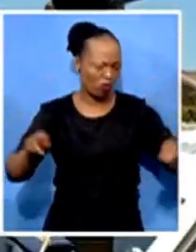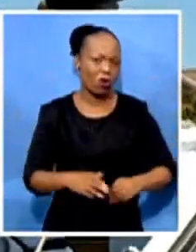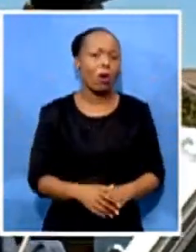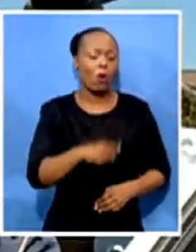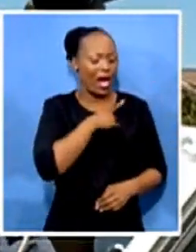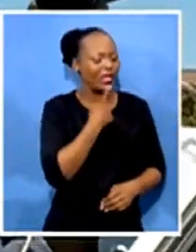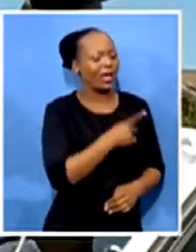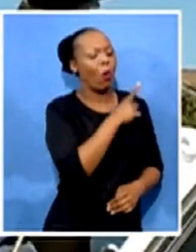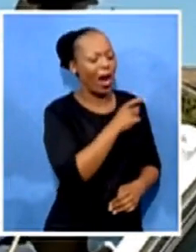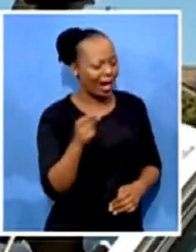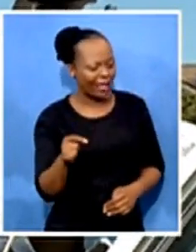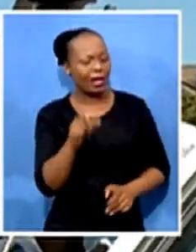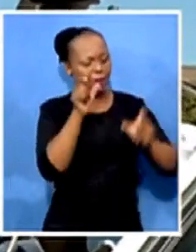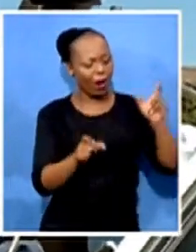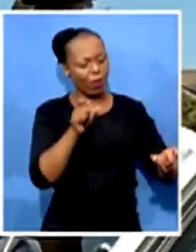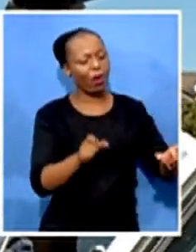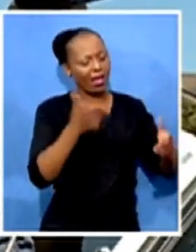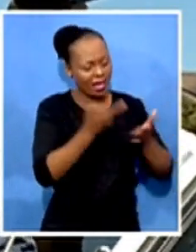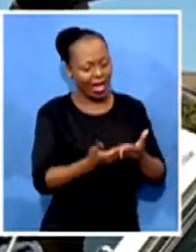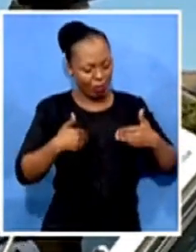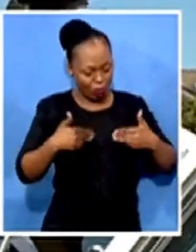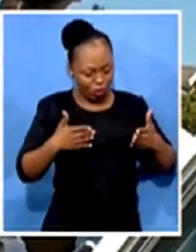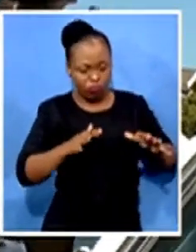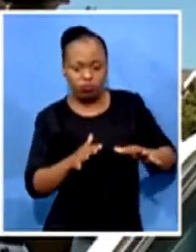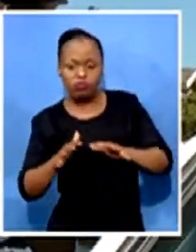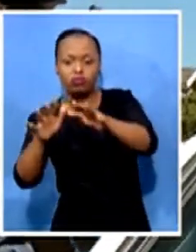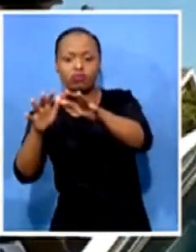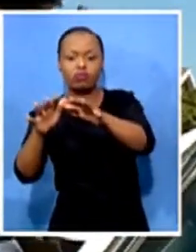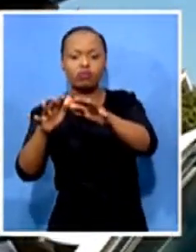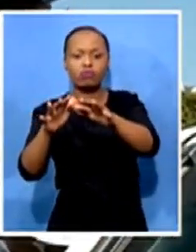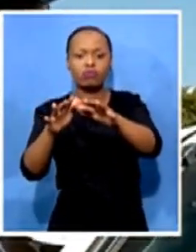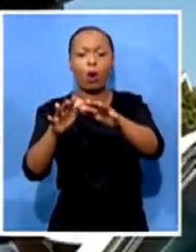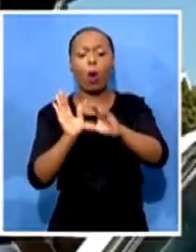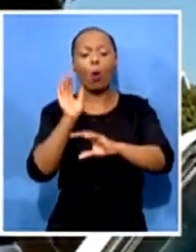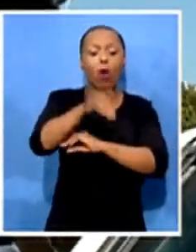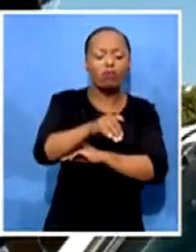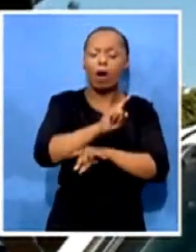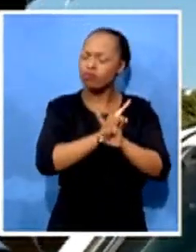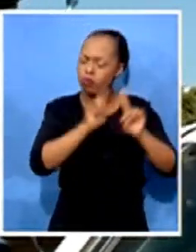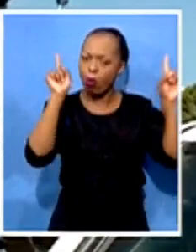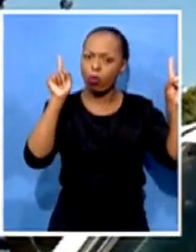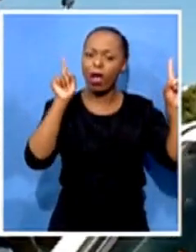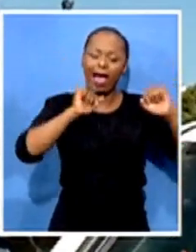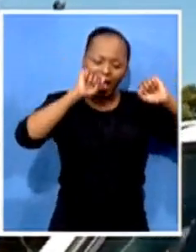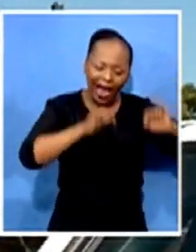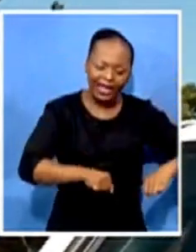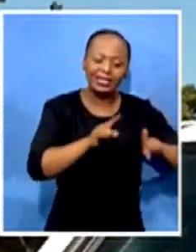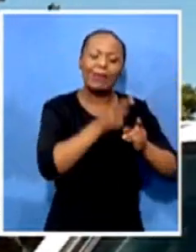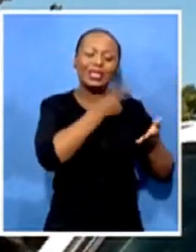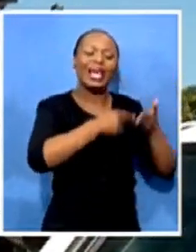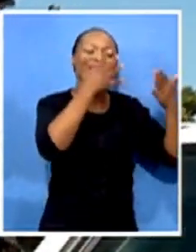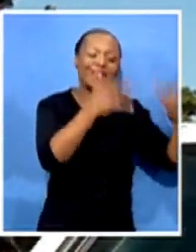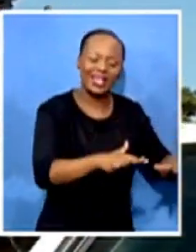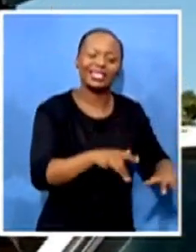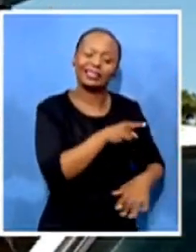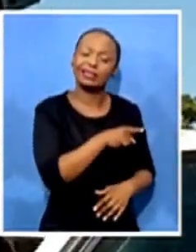here. Nothing else. That is what was agreed on and signed for. But that's why I'm saying, we got to find each other. Because